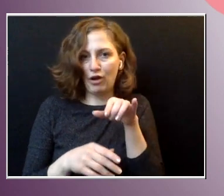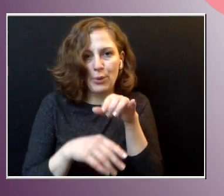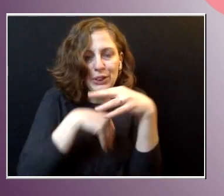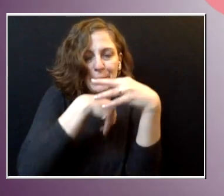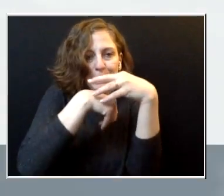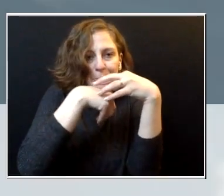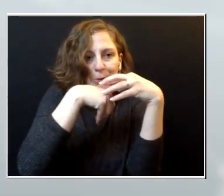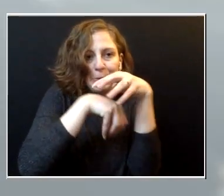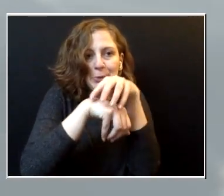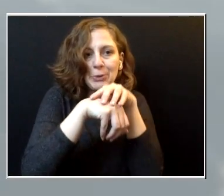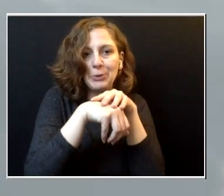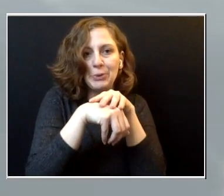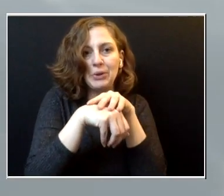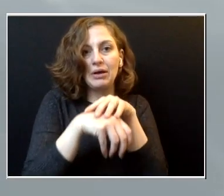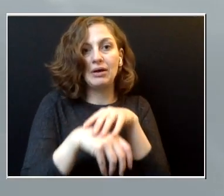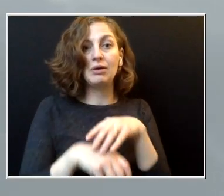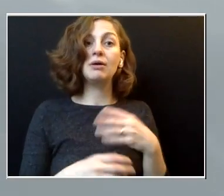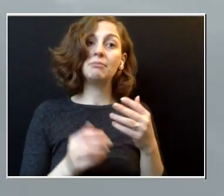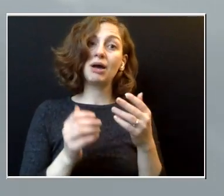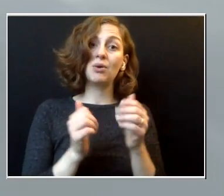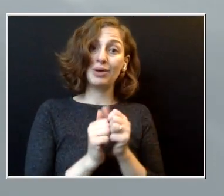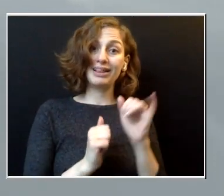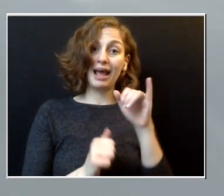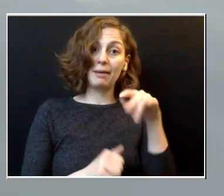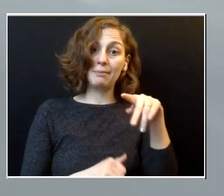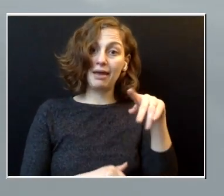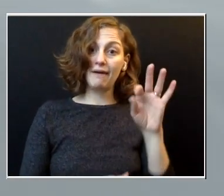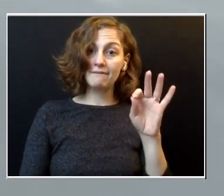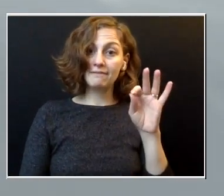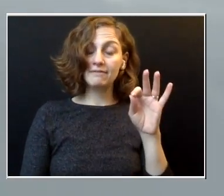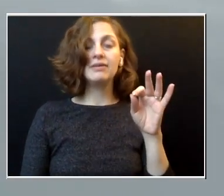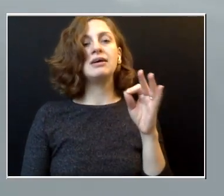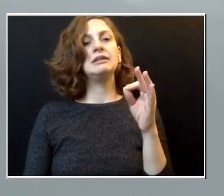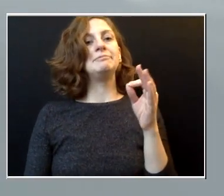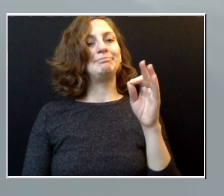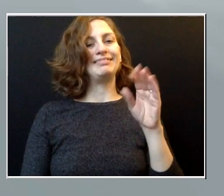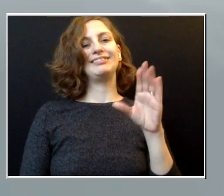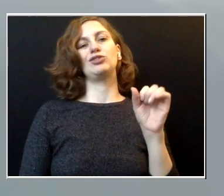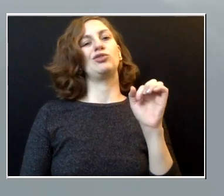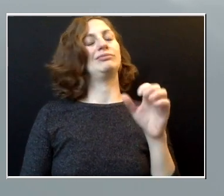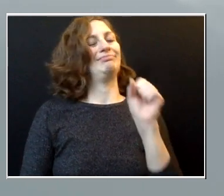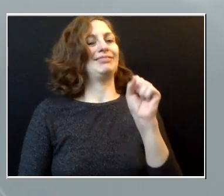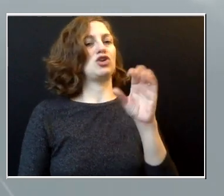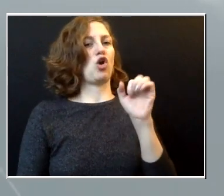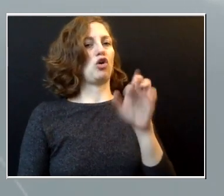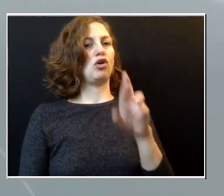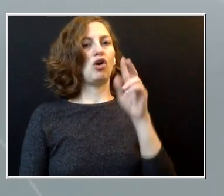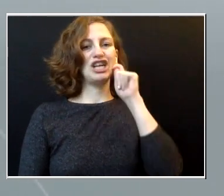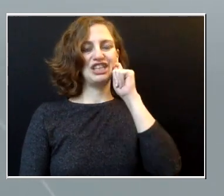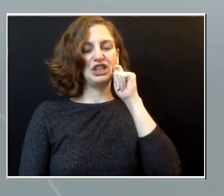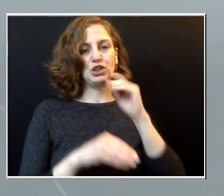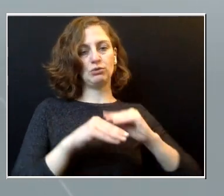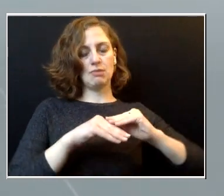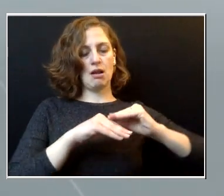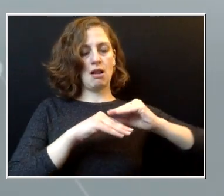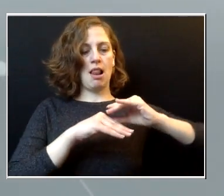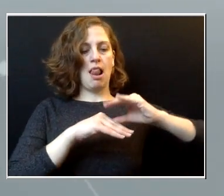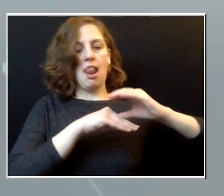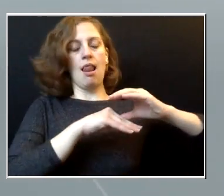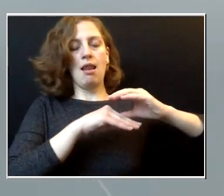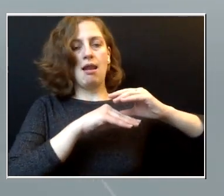or idiopathic pulmonary fibrosis, scar tissue grows in between the alveoli and the capillaries, as demonstrated in